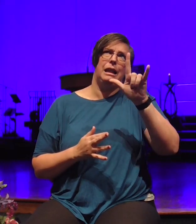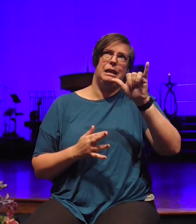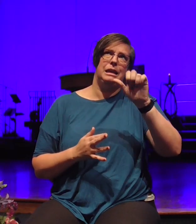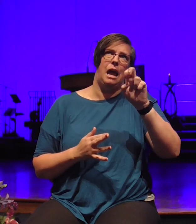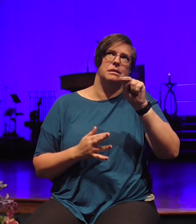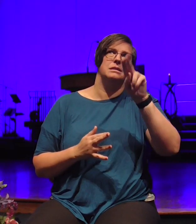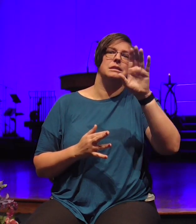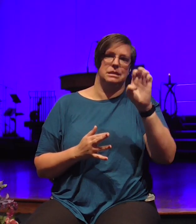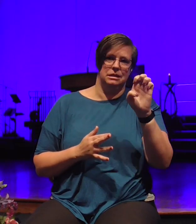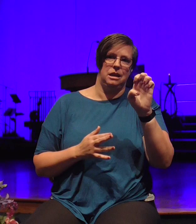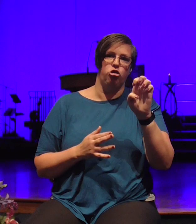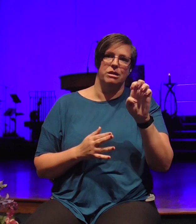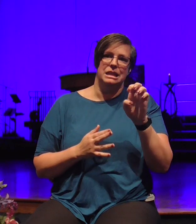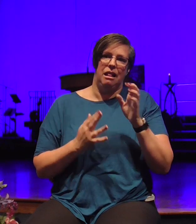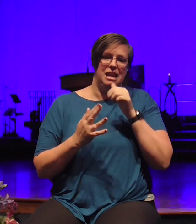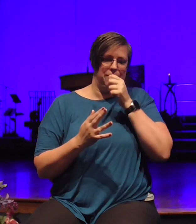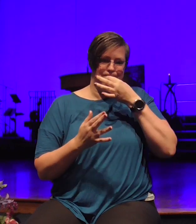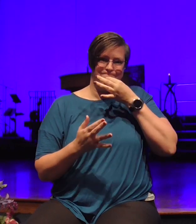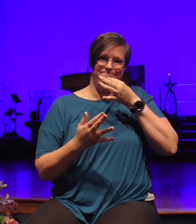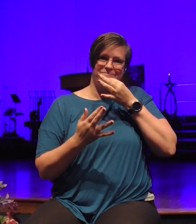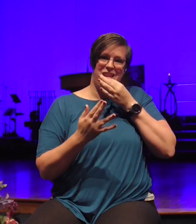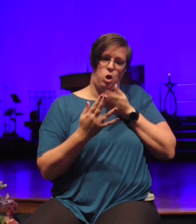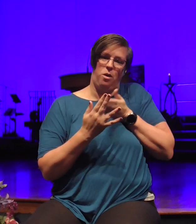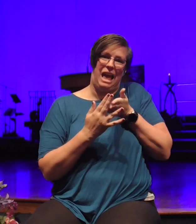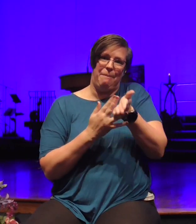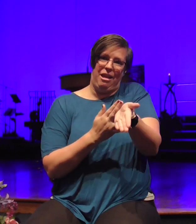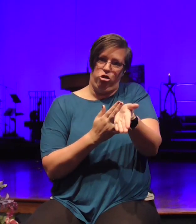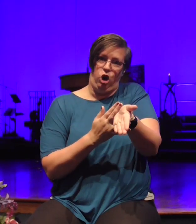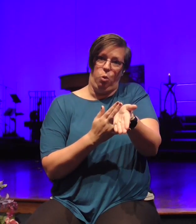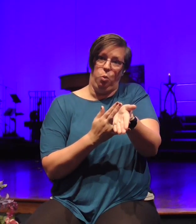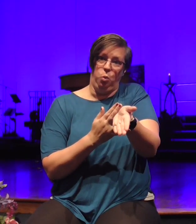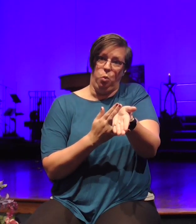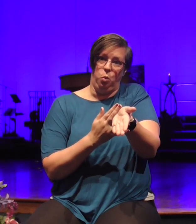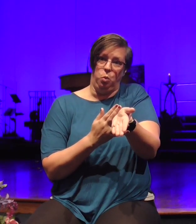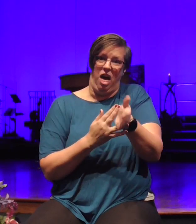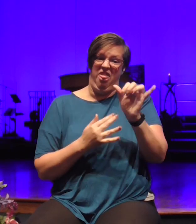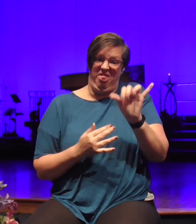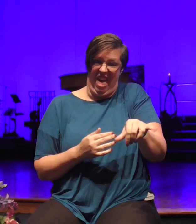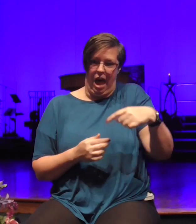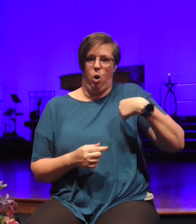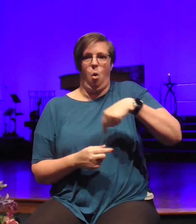we humans are being called to develop